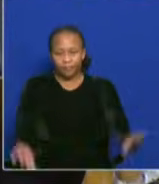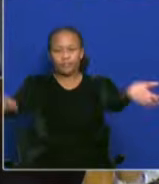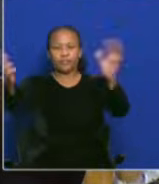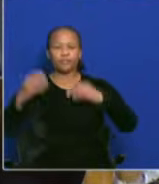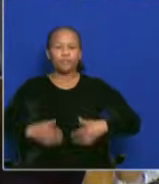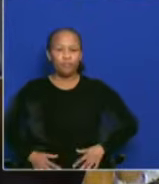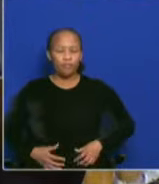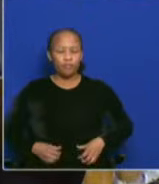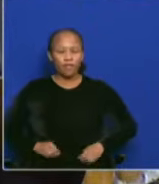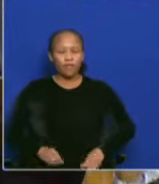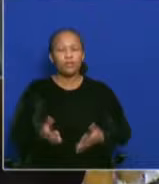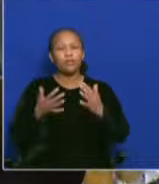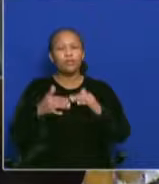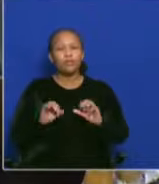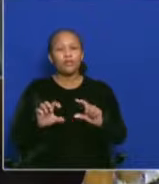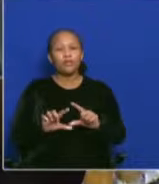16,